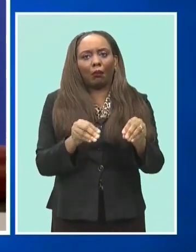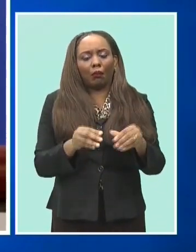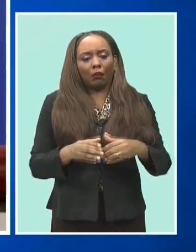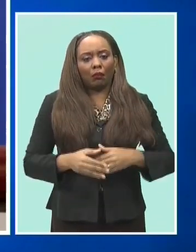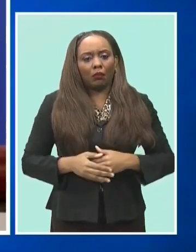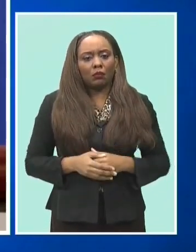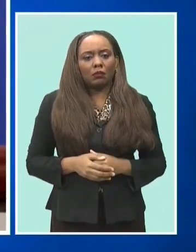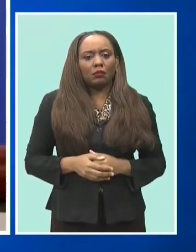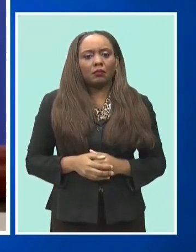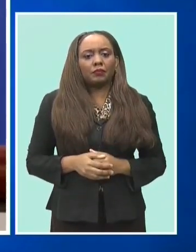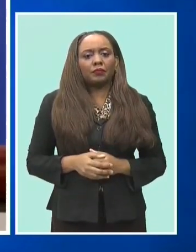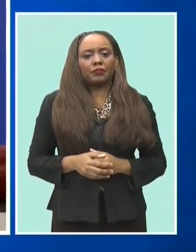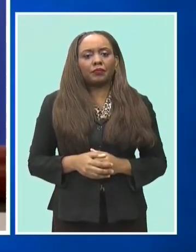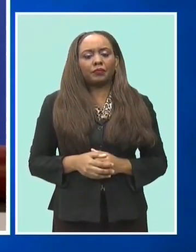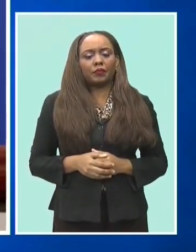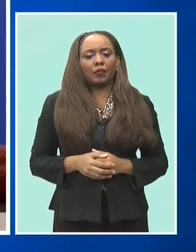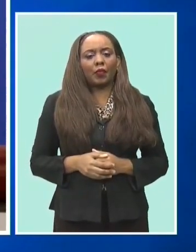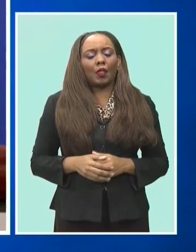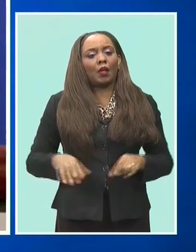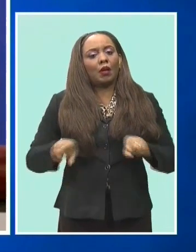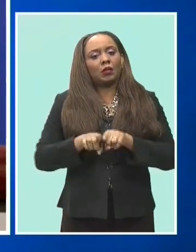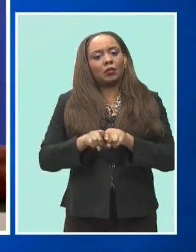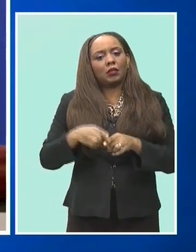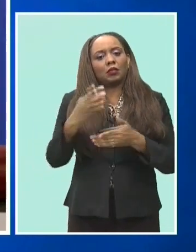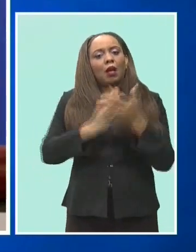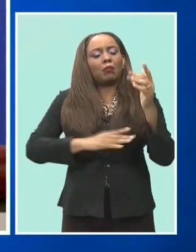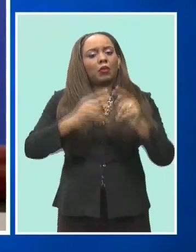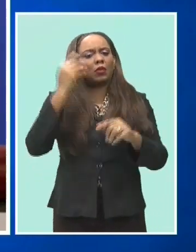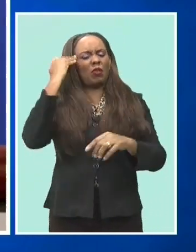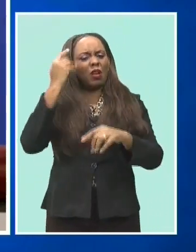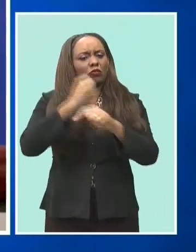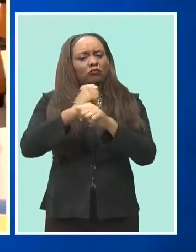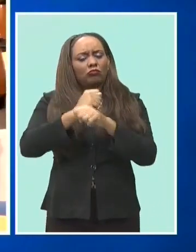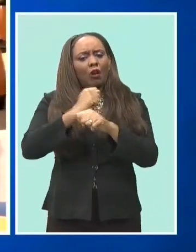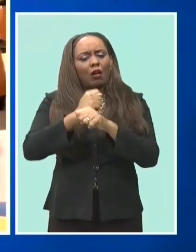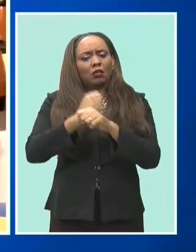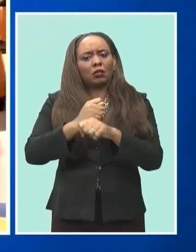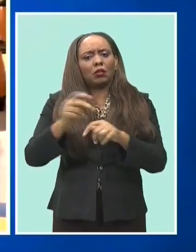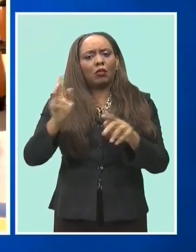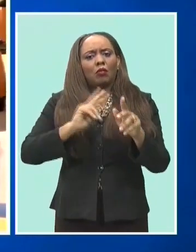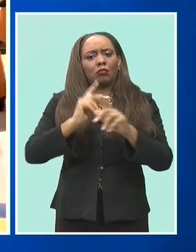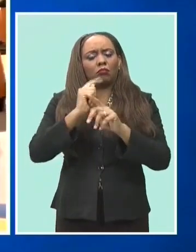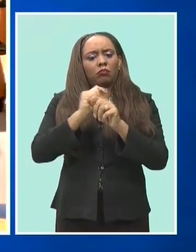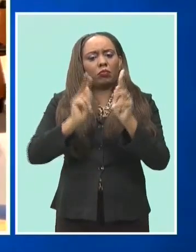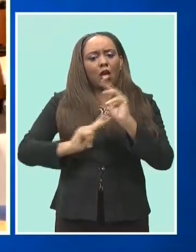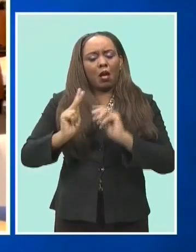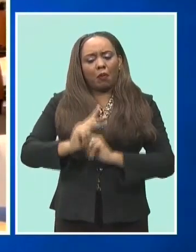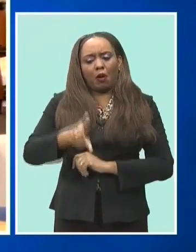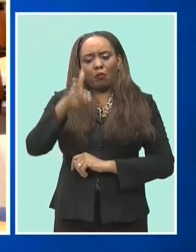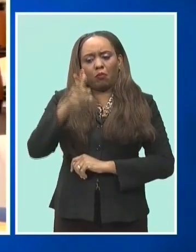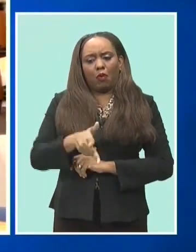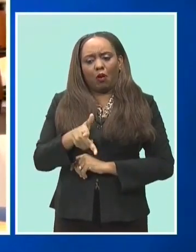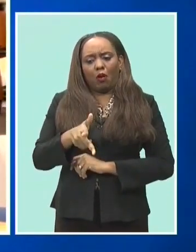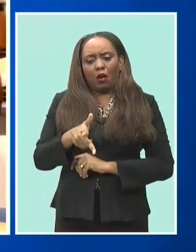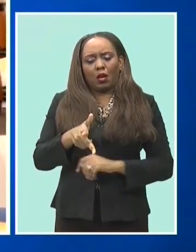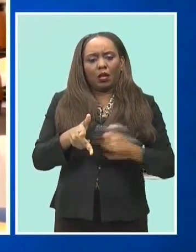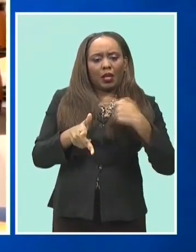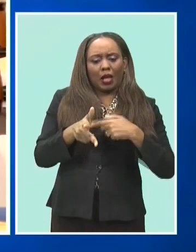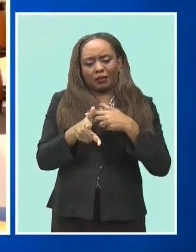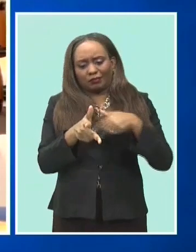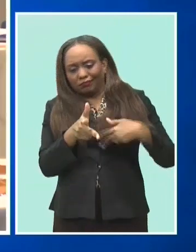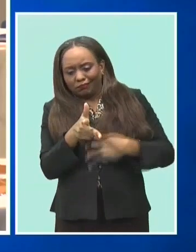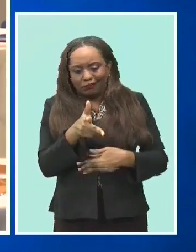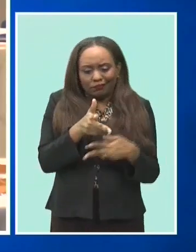There's normally parking even in the loading zones. Where they are defined in the loading zones, people park. Interestingly enough, Mr. Bowen says officials from